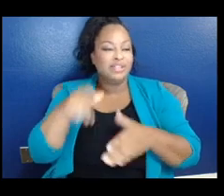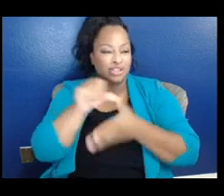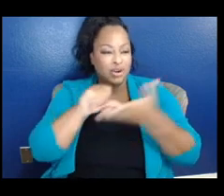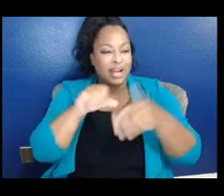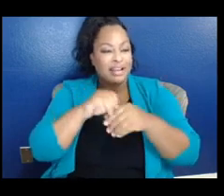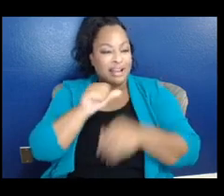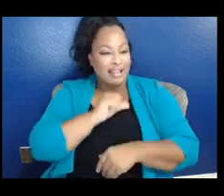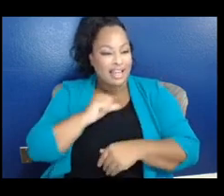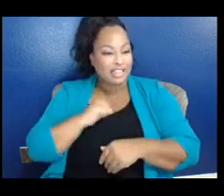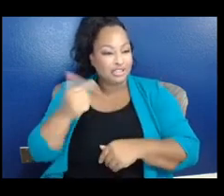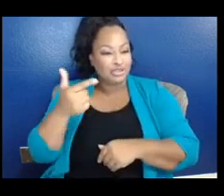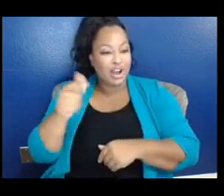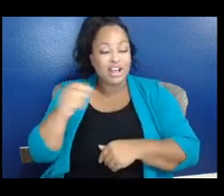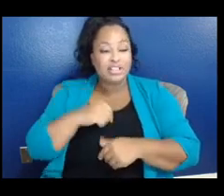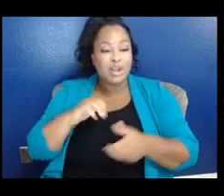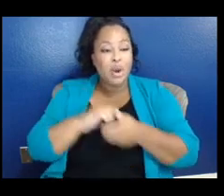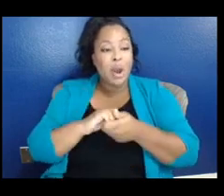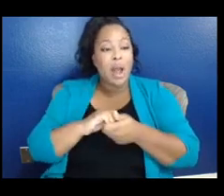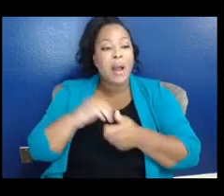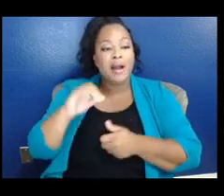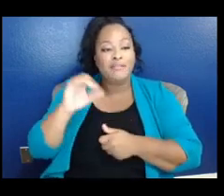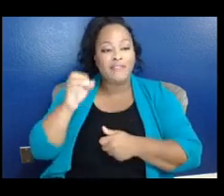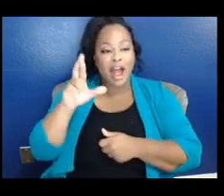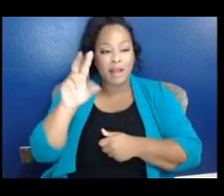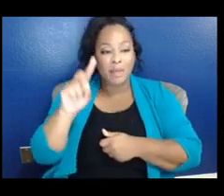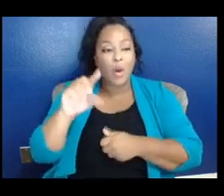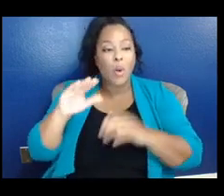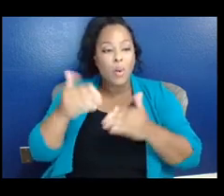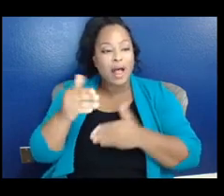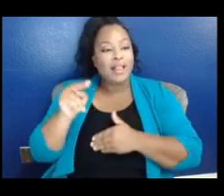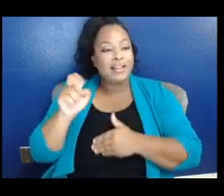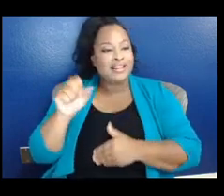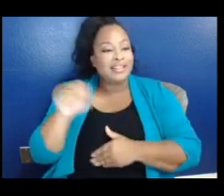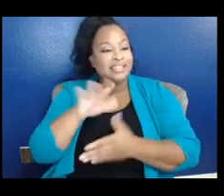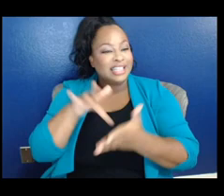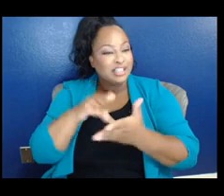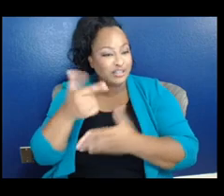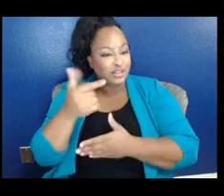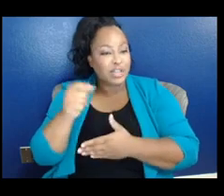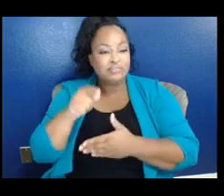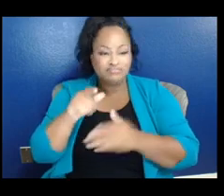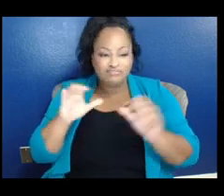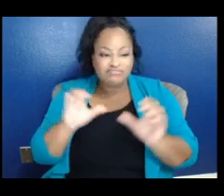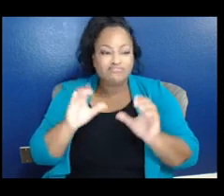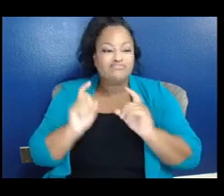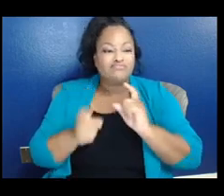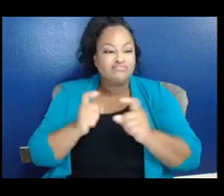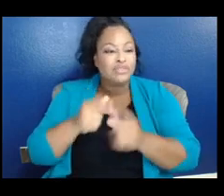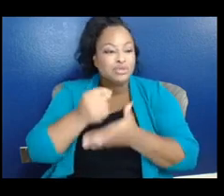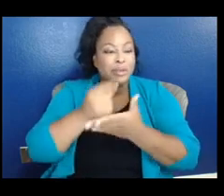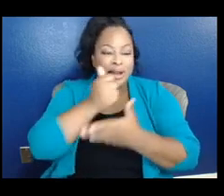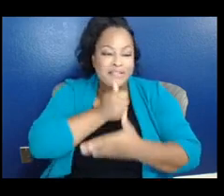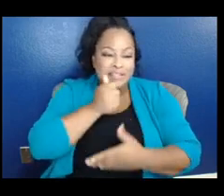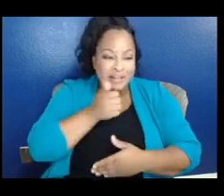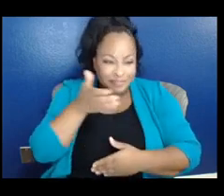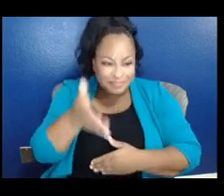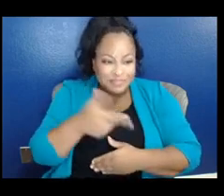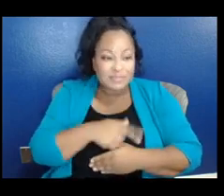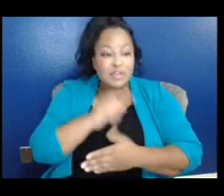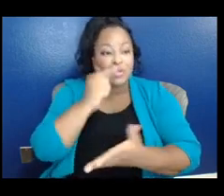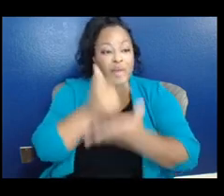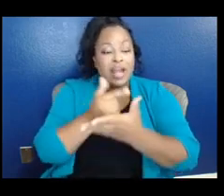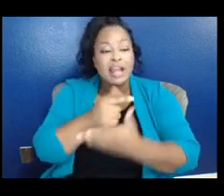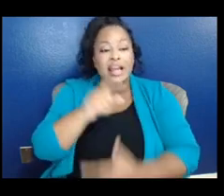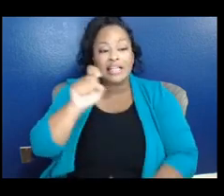Atlanta, Georgia. She's the owner of Fibroid Pelvic Wellness Center of Georgia, where she performs fibroid treatments daily.